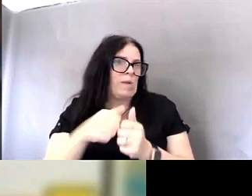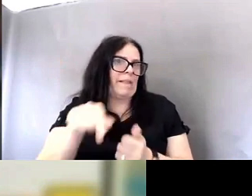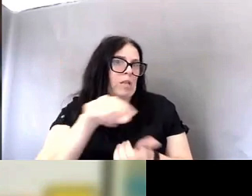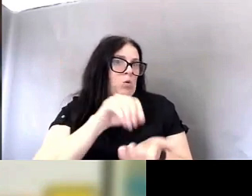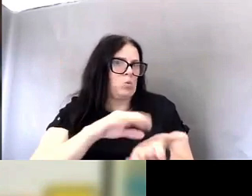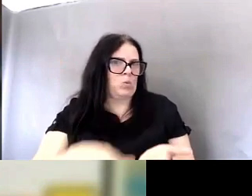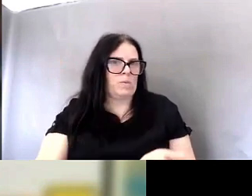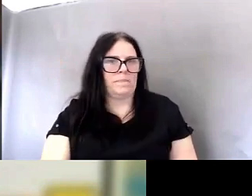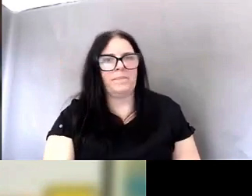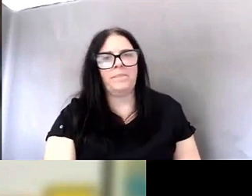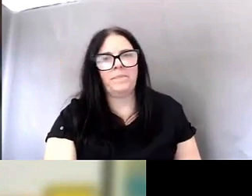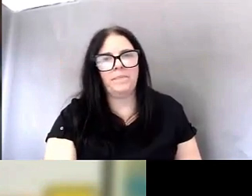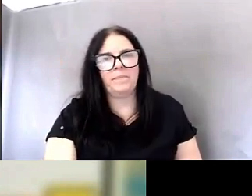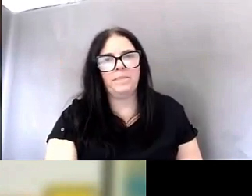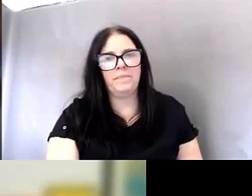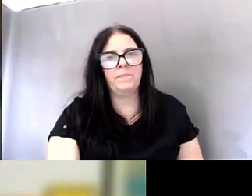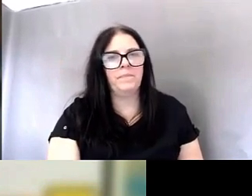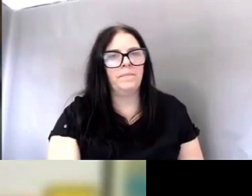learners.